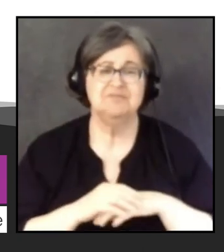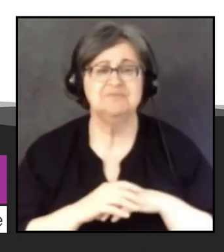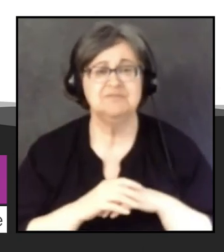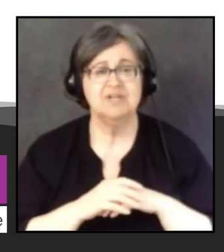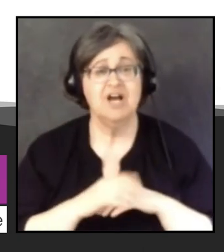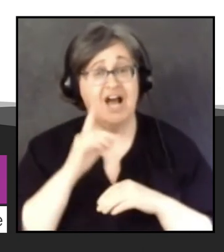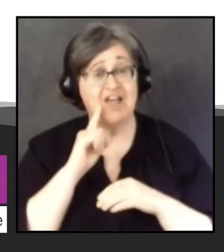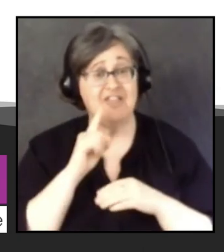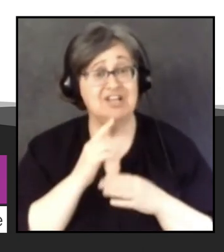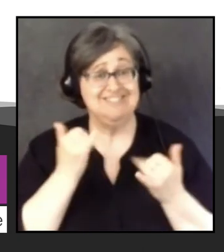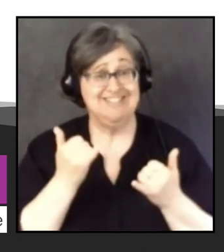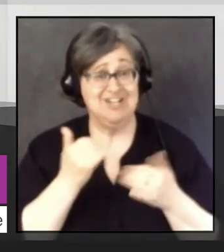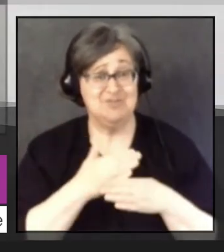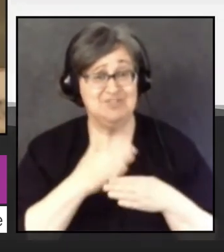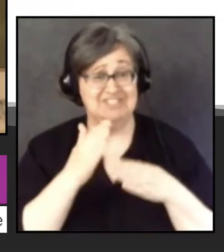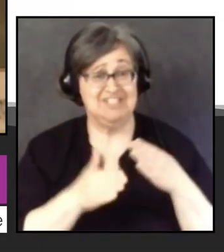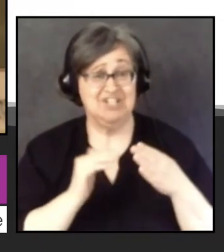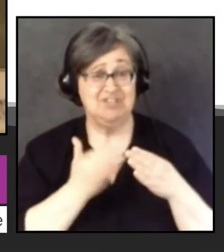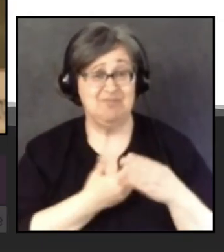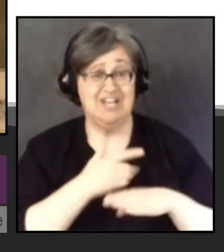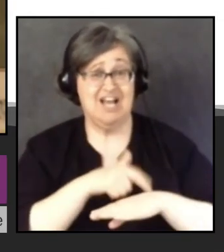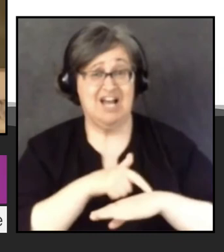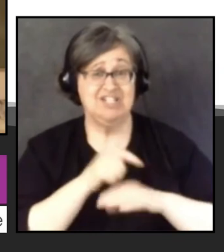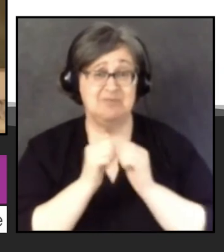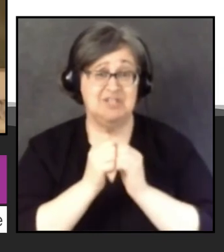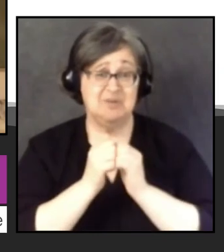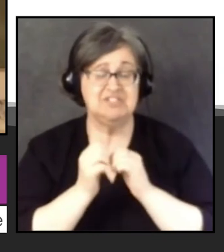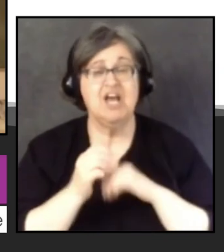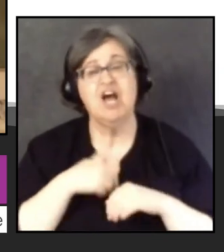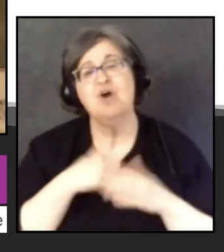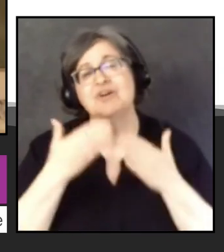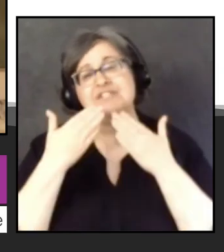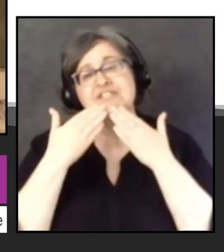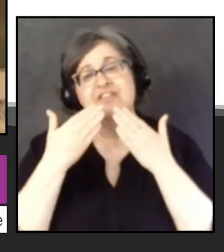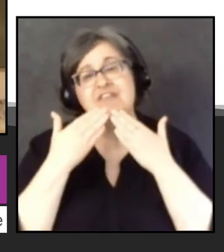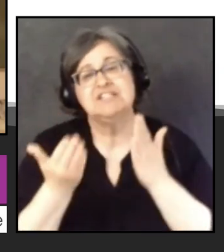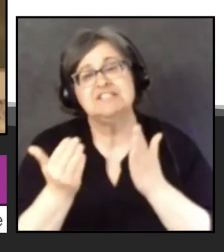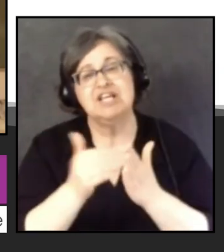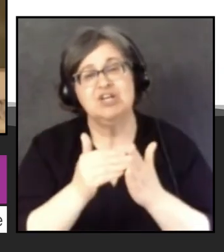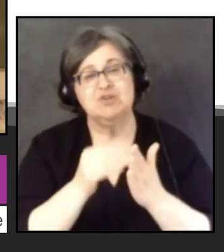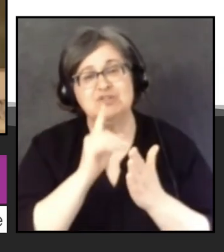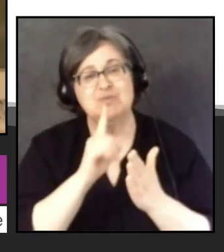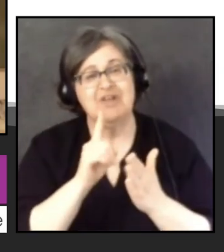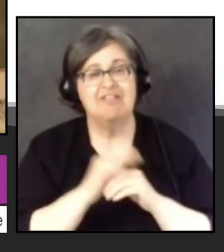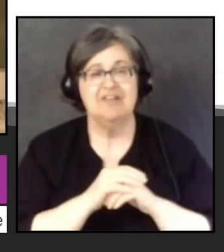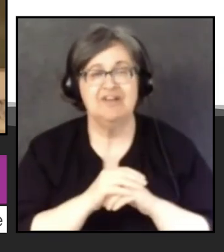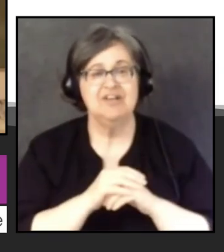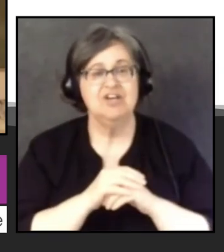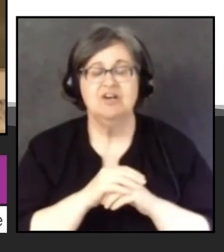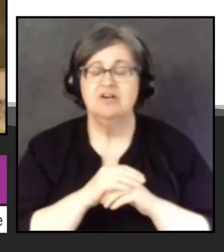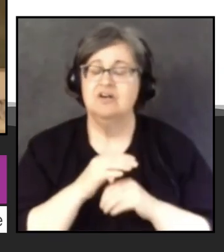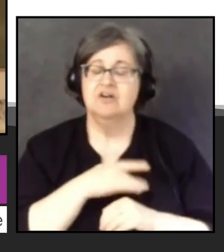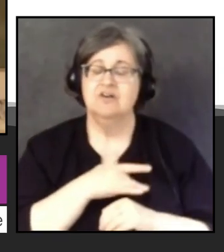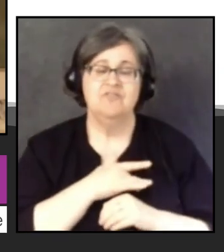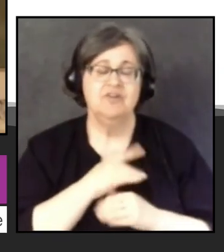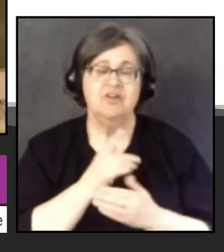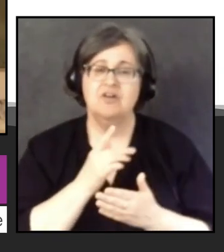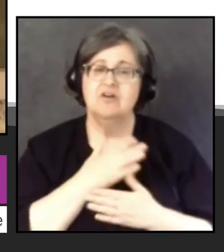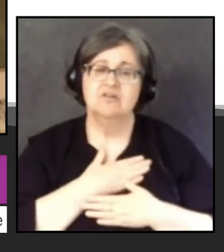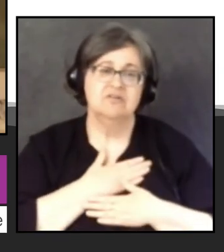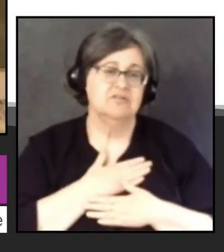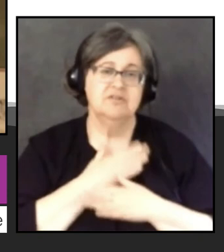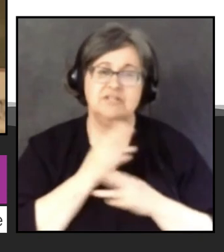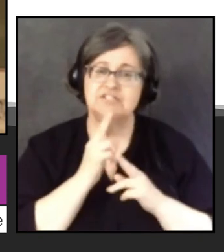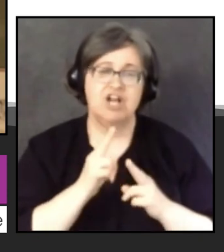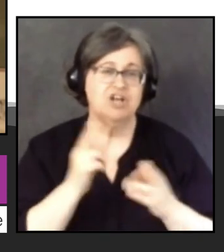I think that brings us to the end of our time together. So I want to say thanks again. It's really, like I said, I feel privileged to be in this